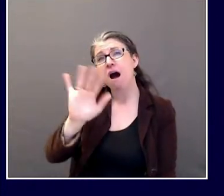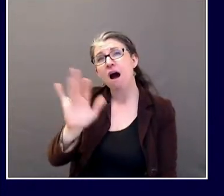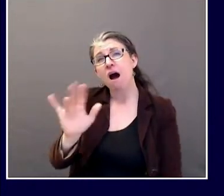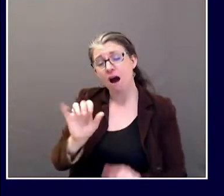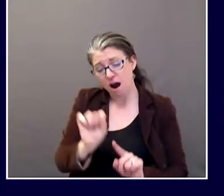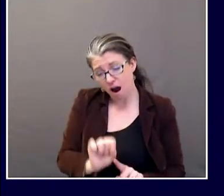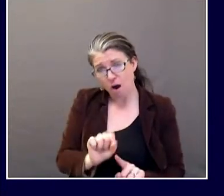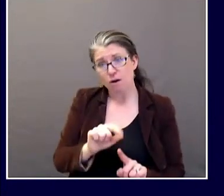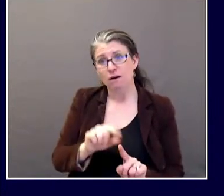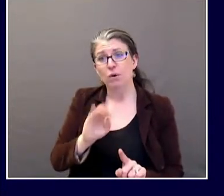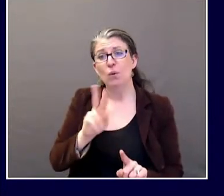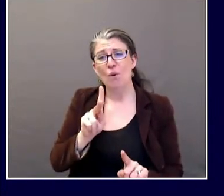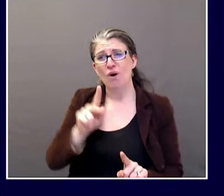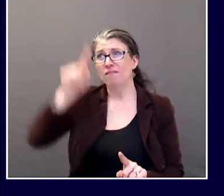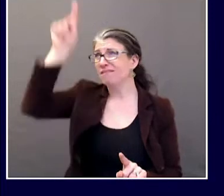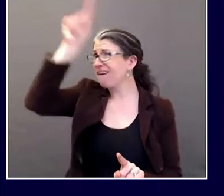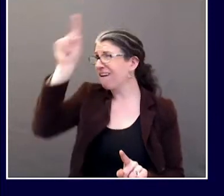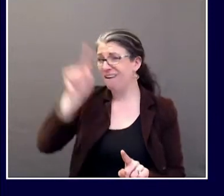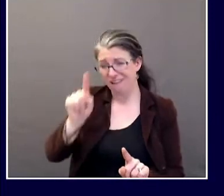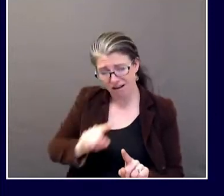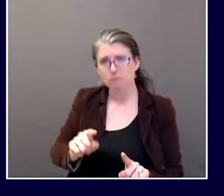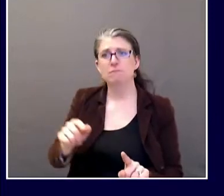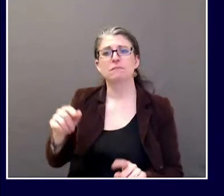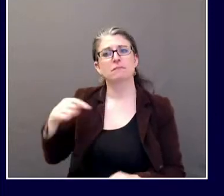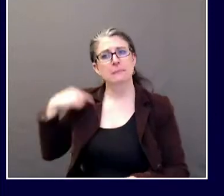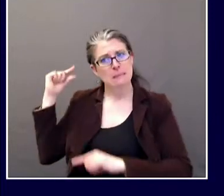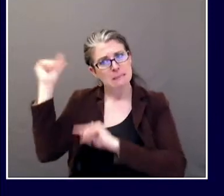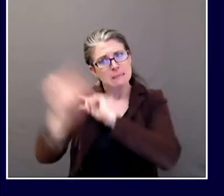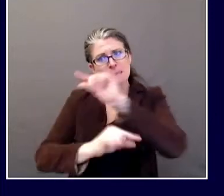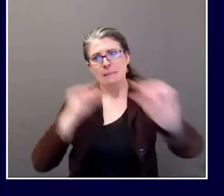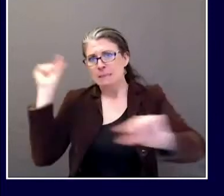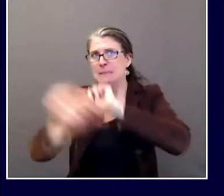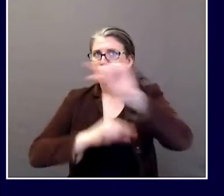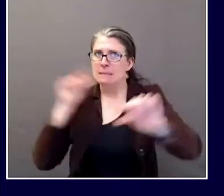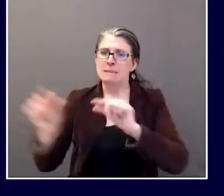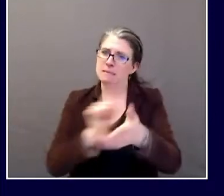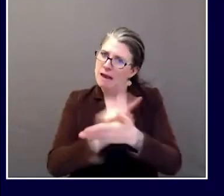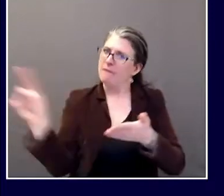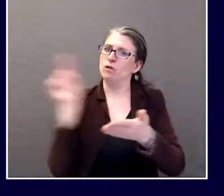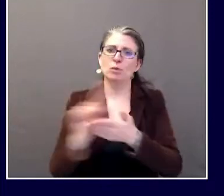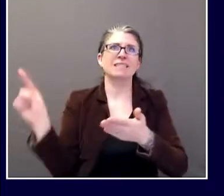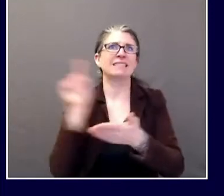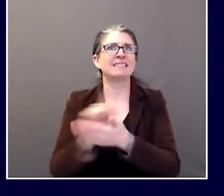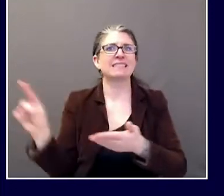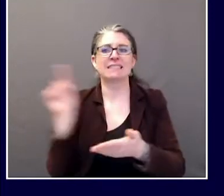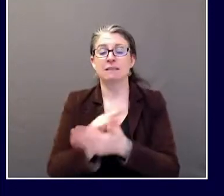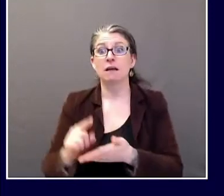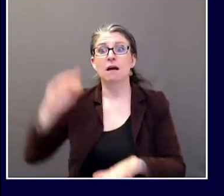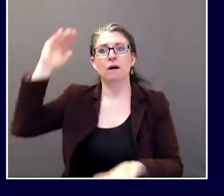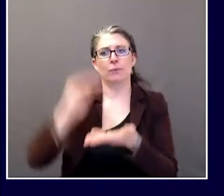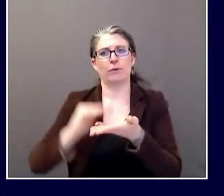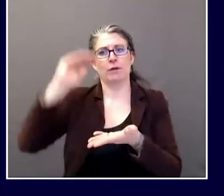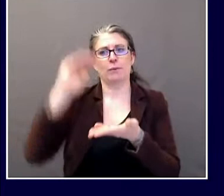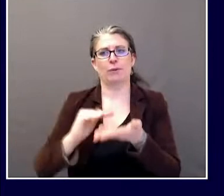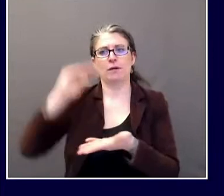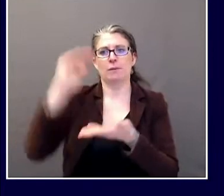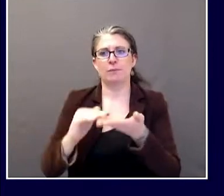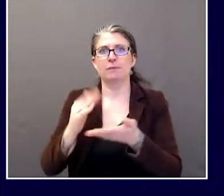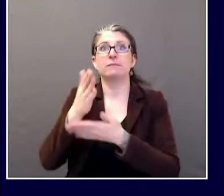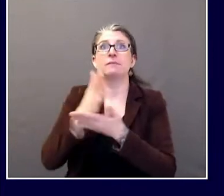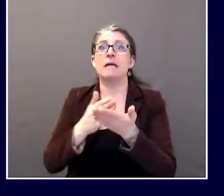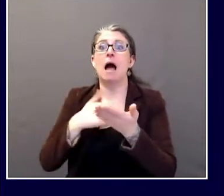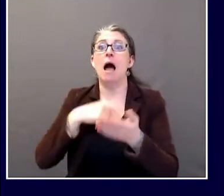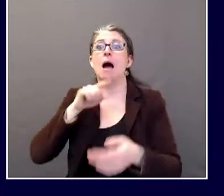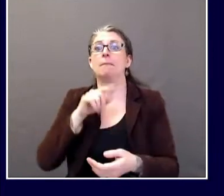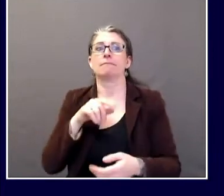it's not the same sites every week. We do rotate it a little bit so that everyone is getting a little bit.